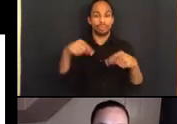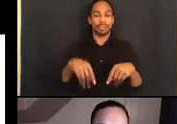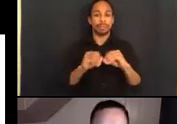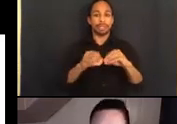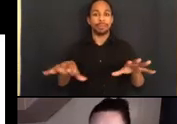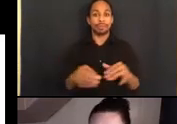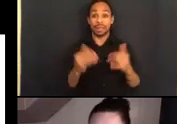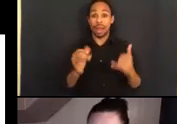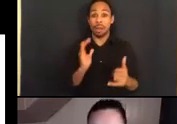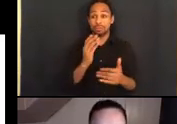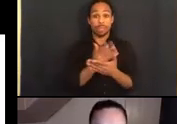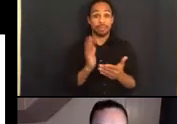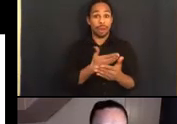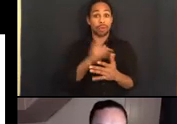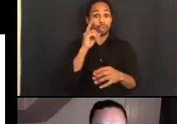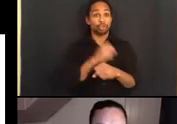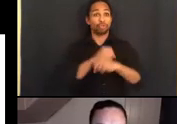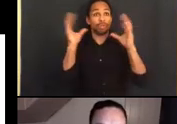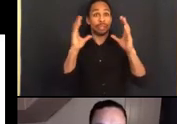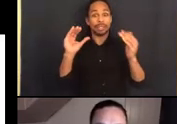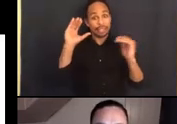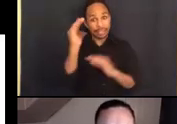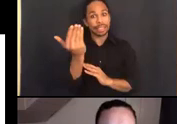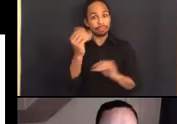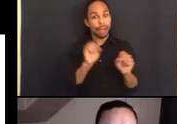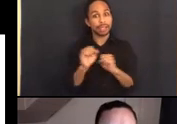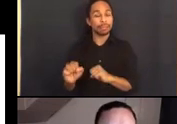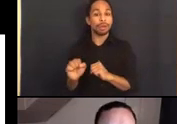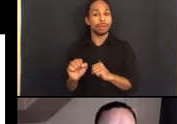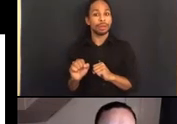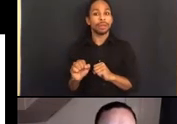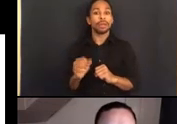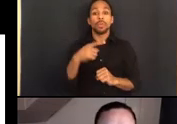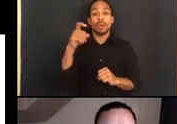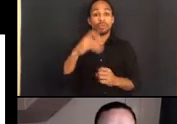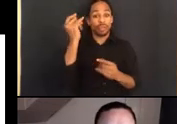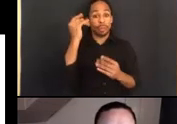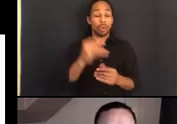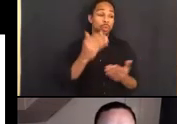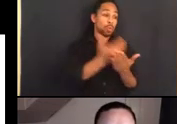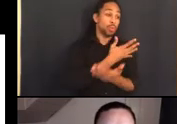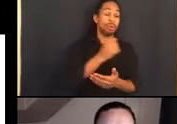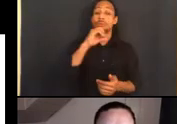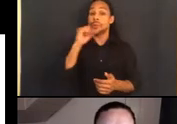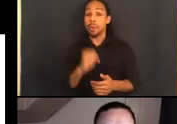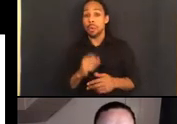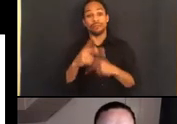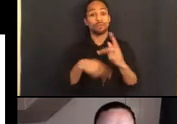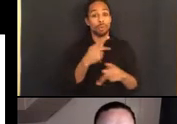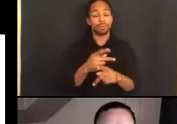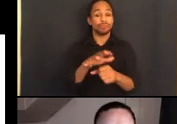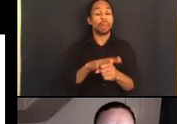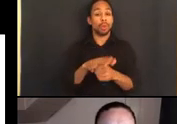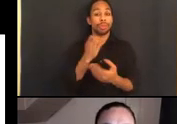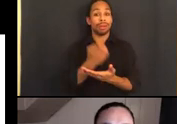seem tangible because we're already doing it. We have to think about new and old forms of local economy. We're